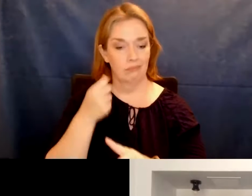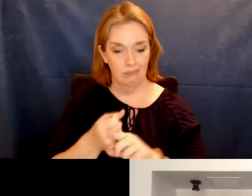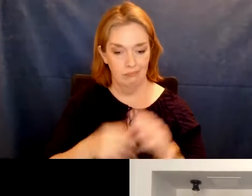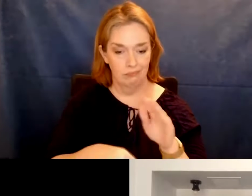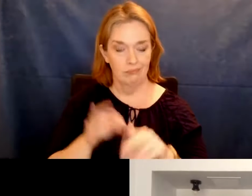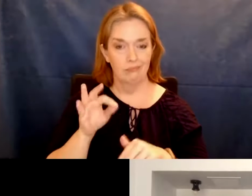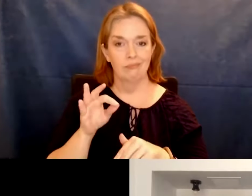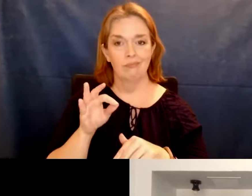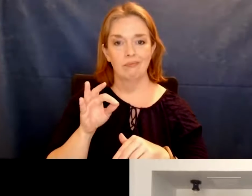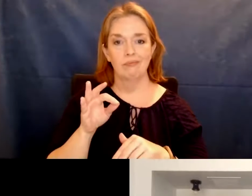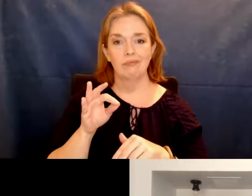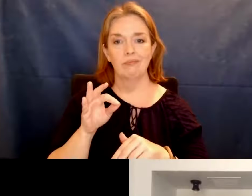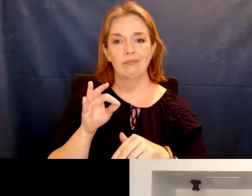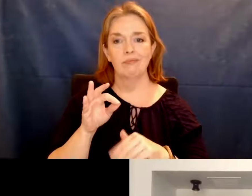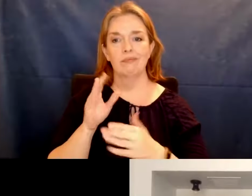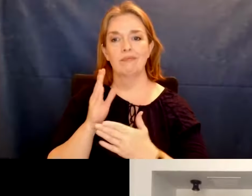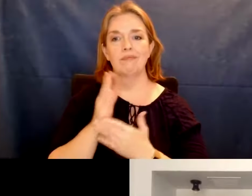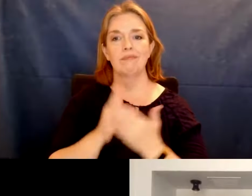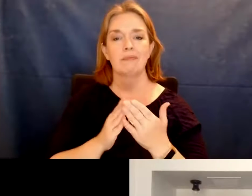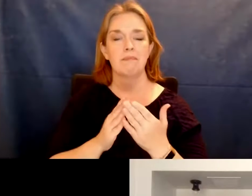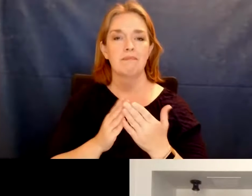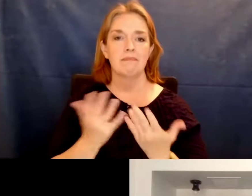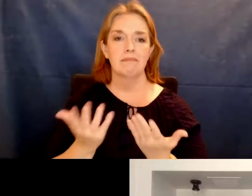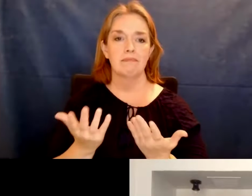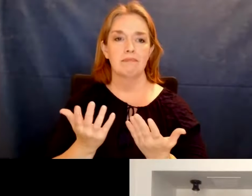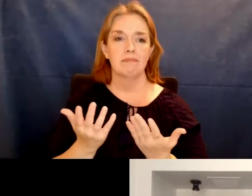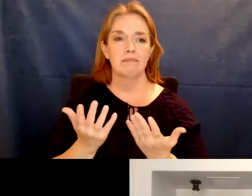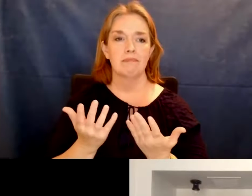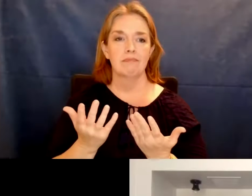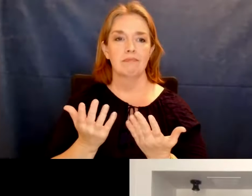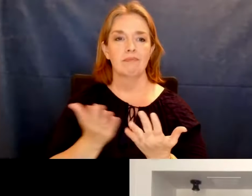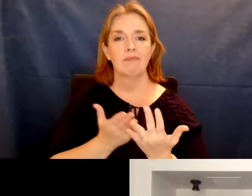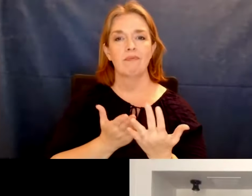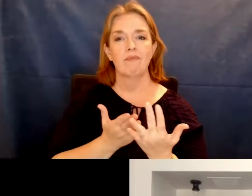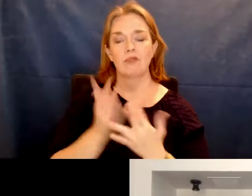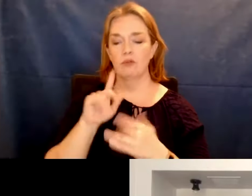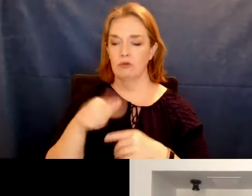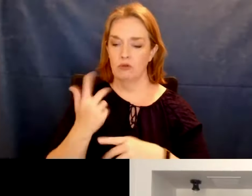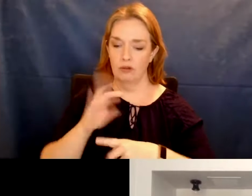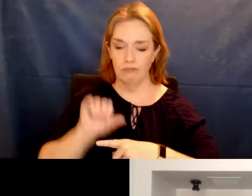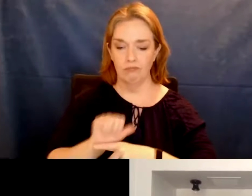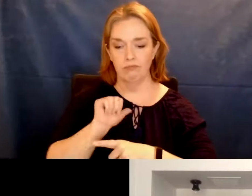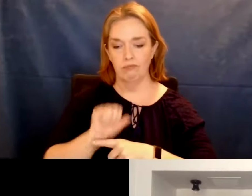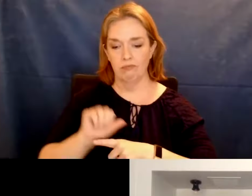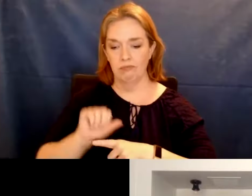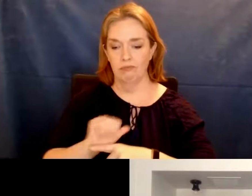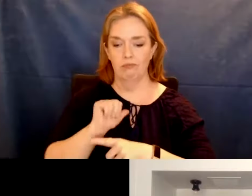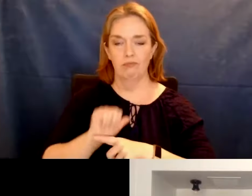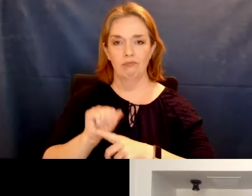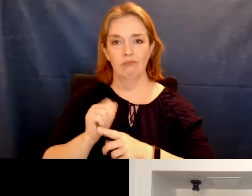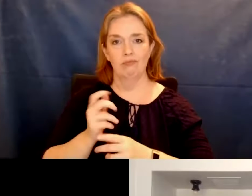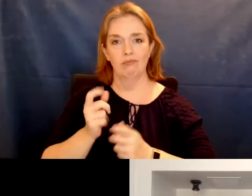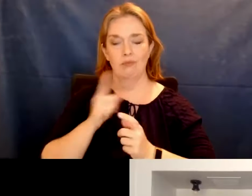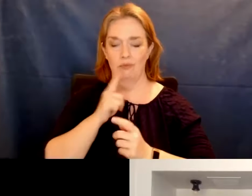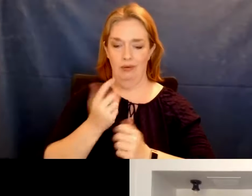these sort of parameters just through an exercise to sort of get myself to